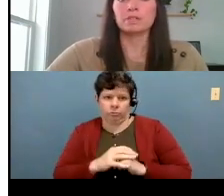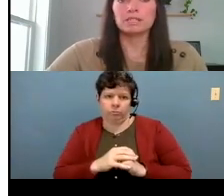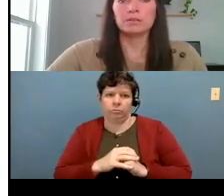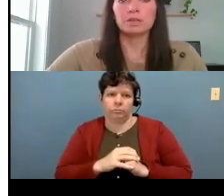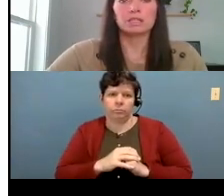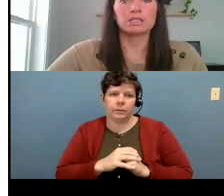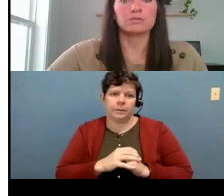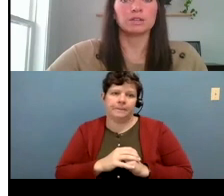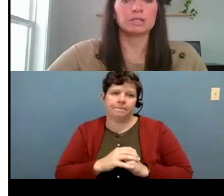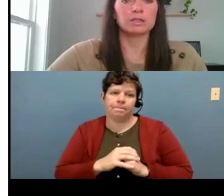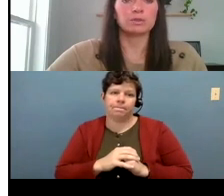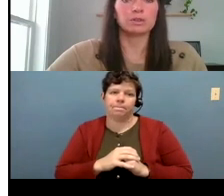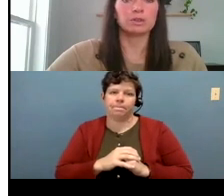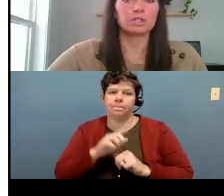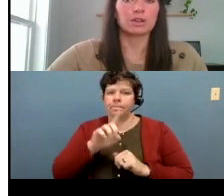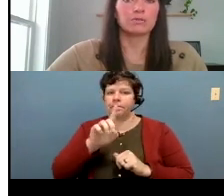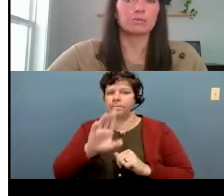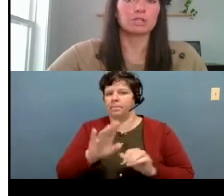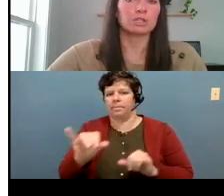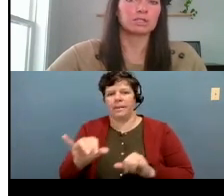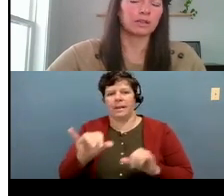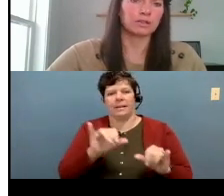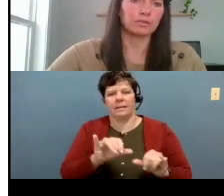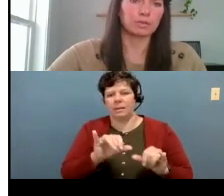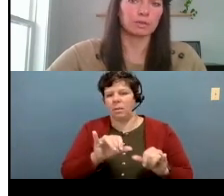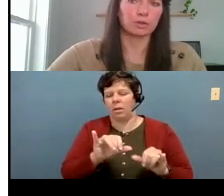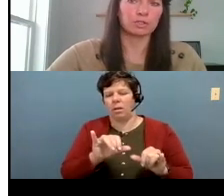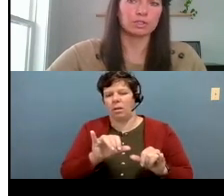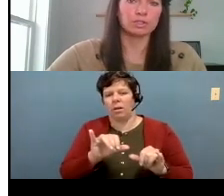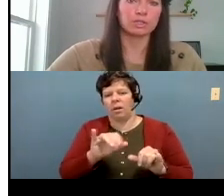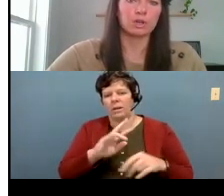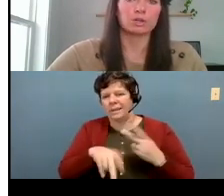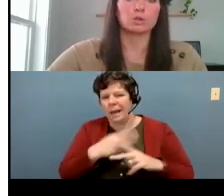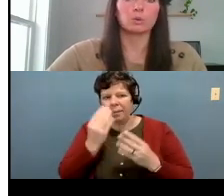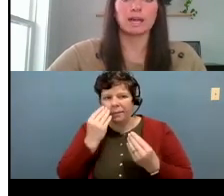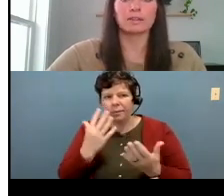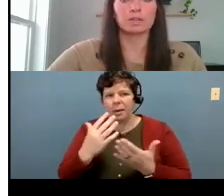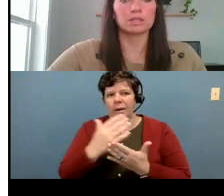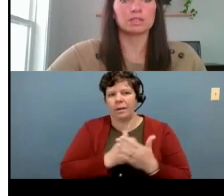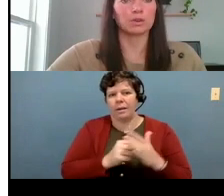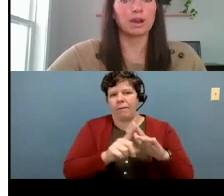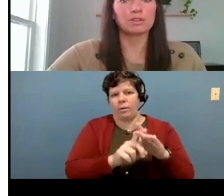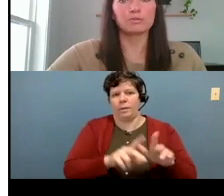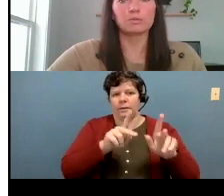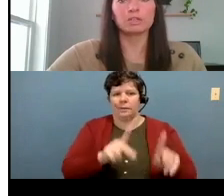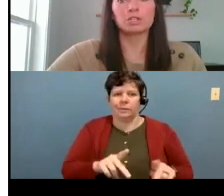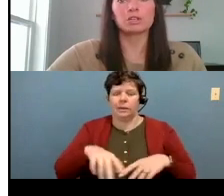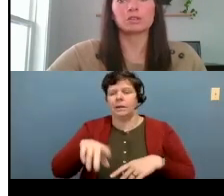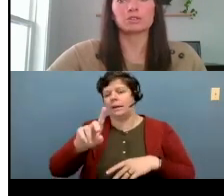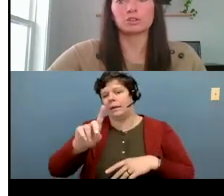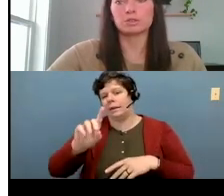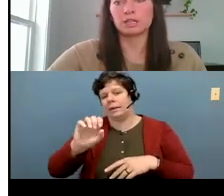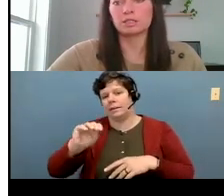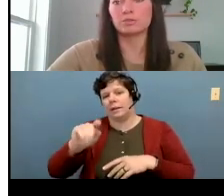And this database is very similar to the information that's collected for missing persons. So we're gathering the demographic information,